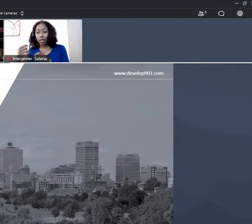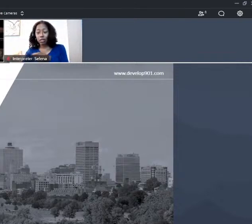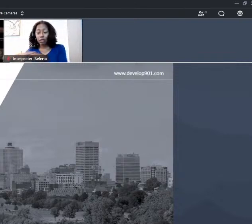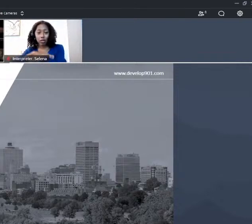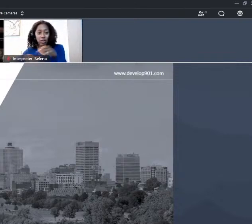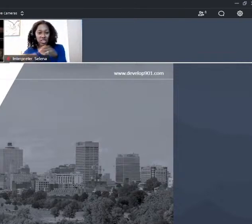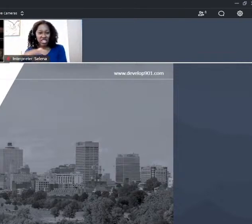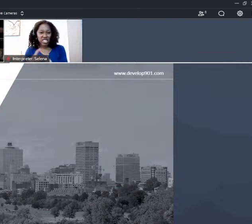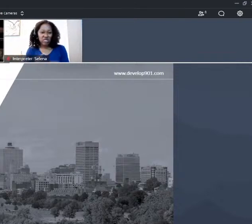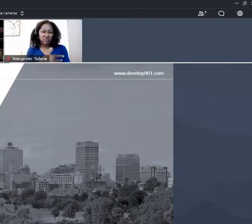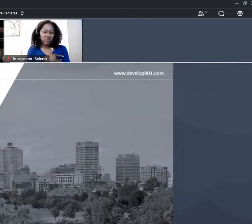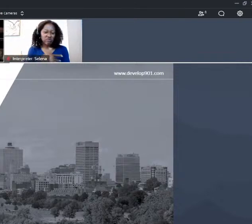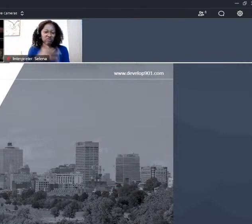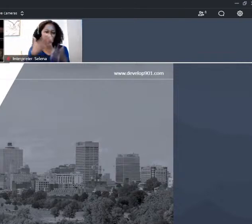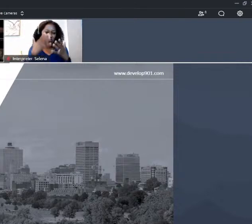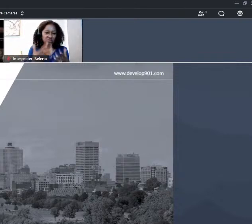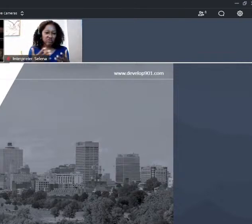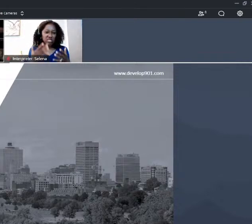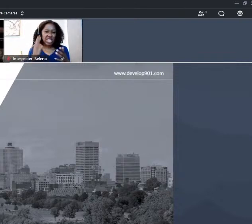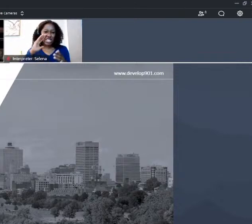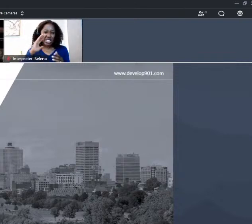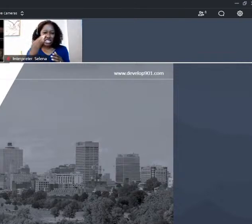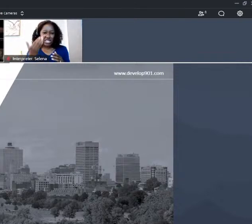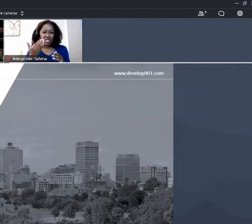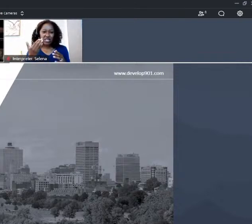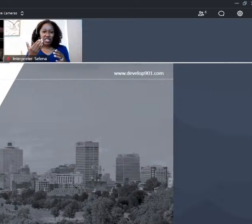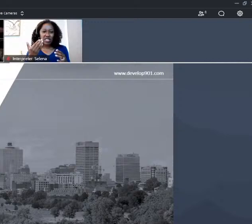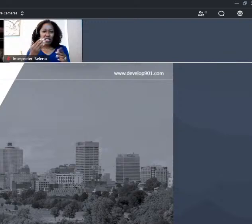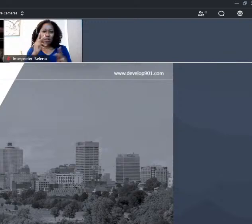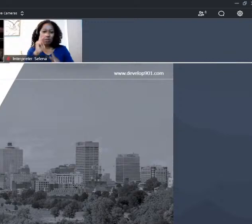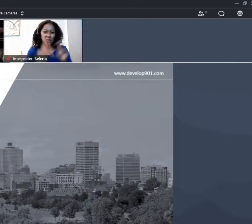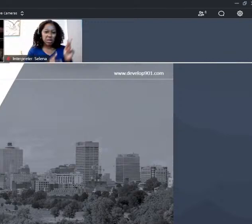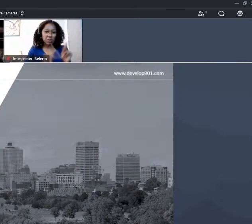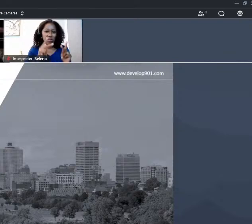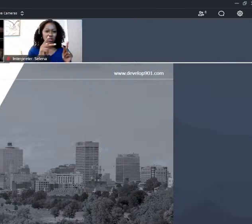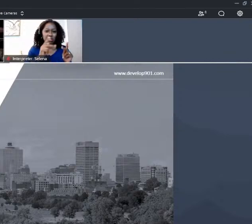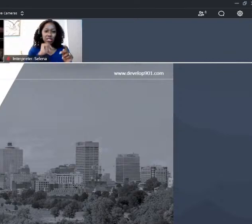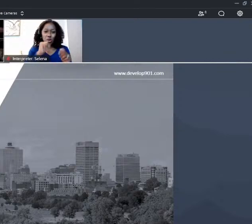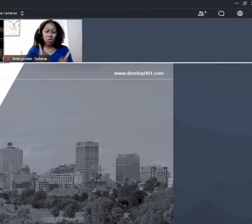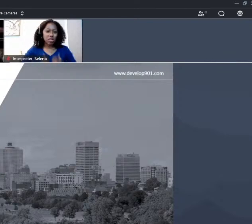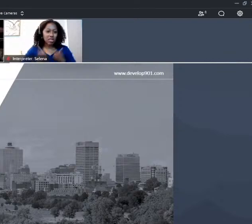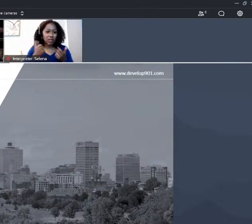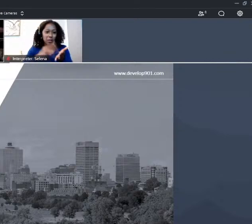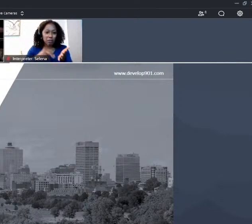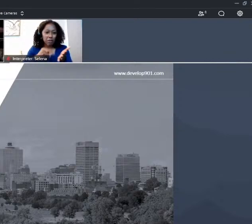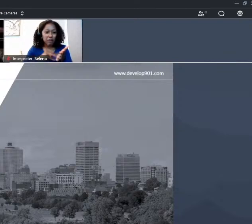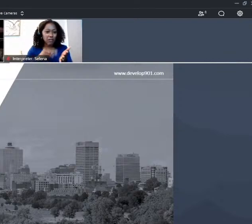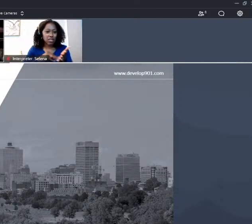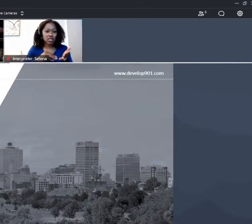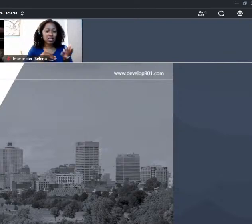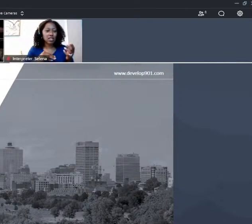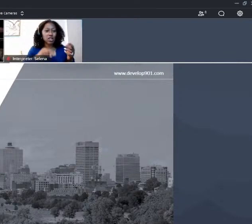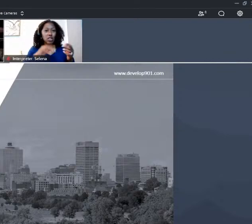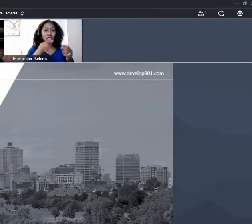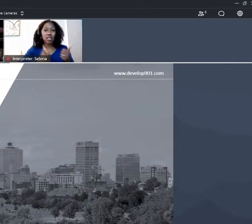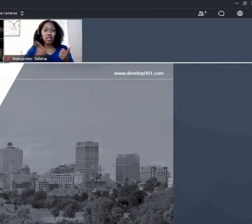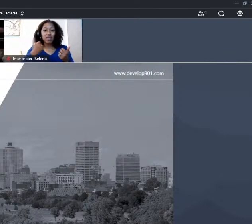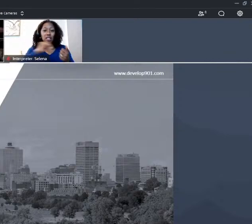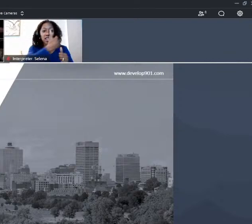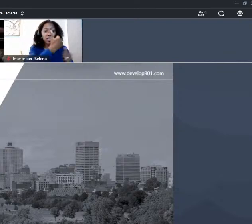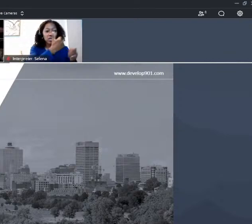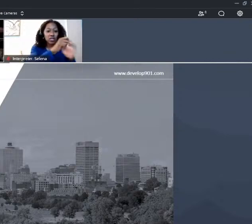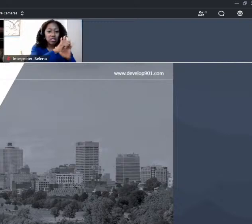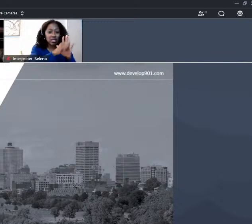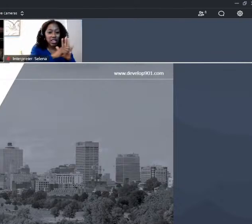it hurts to hear that there's so many out of town and out of country homeowners. That really is something that this body should work on. And we've talked about it just as